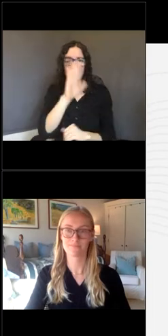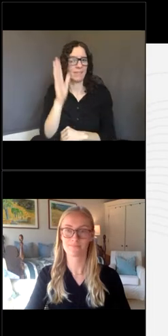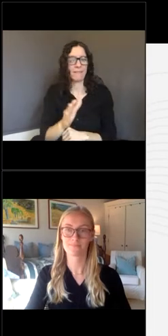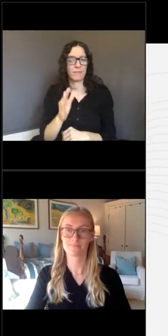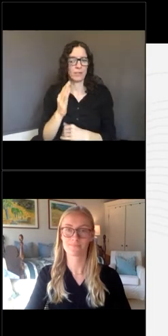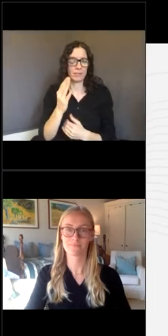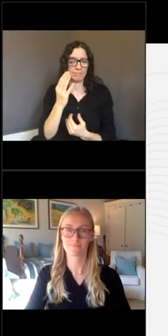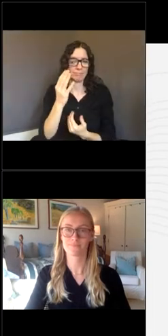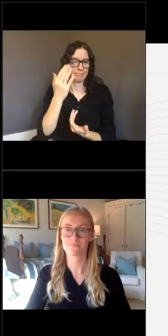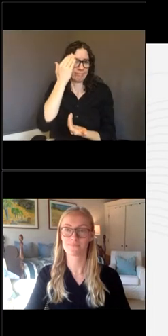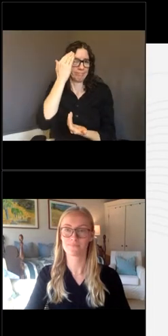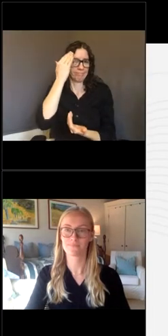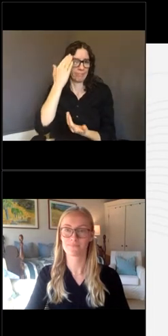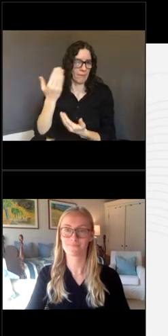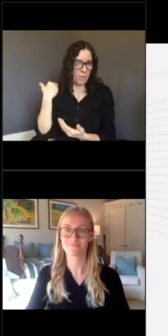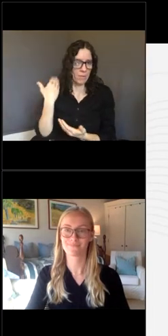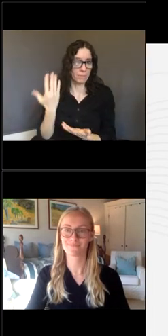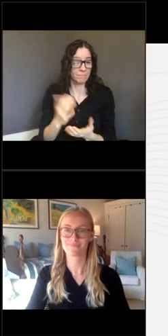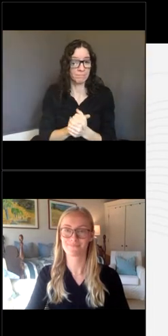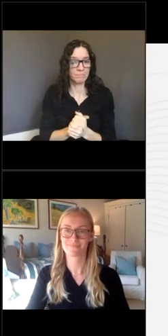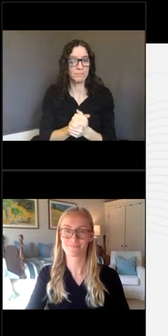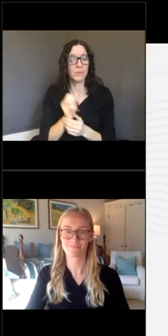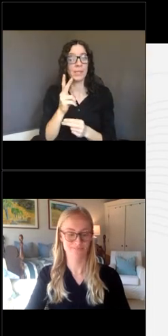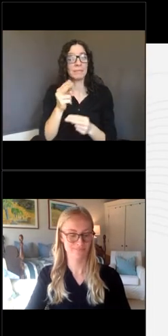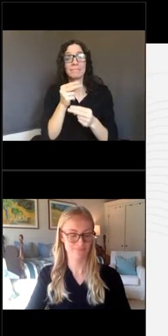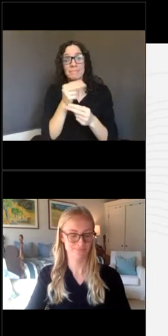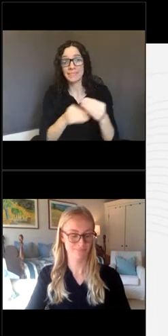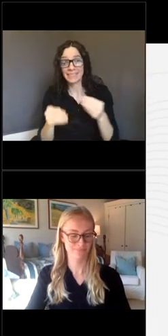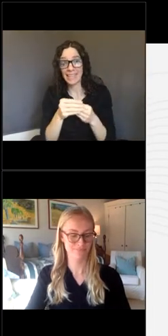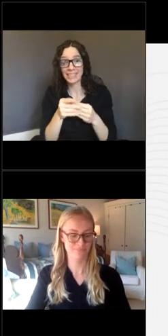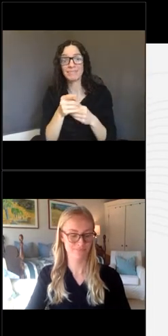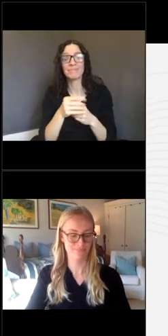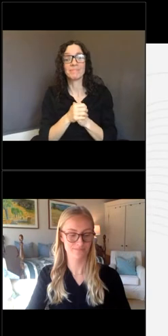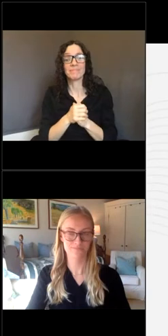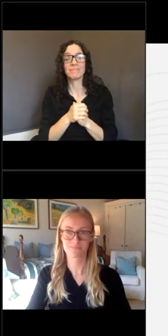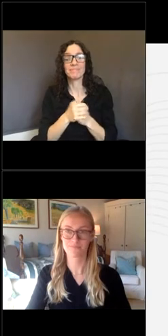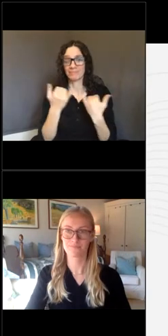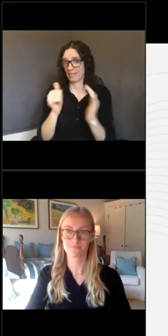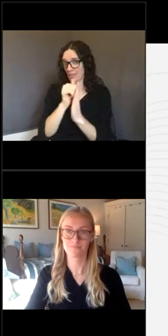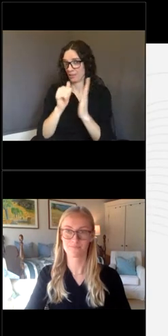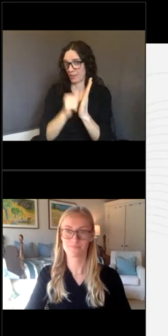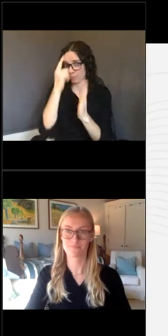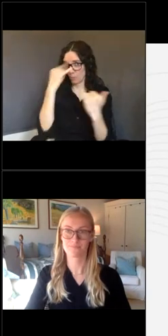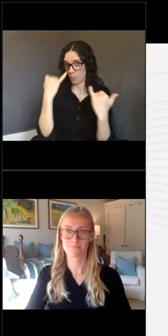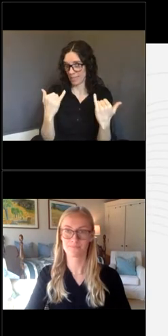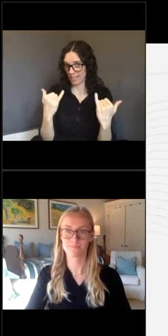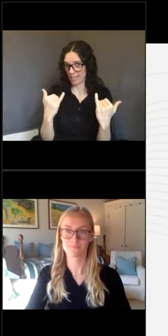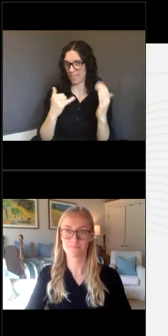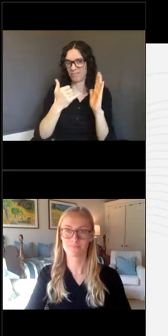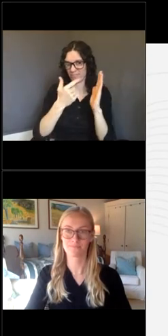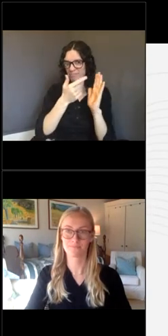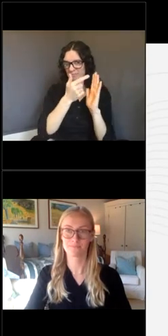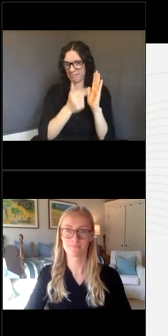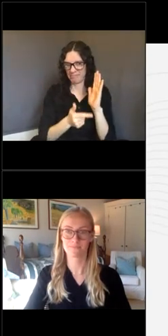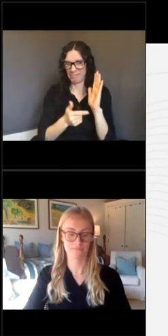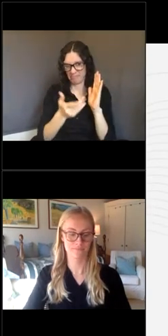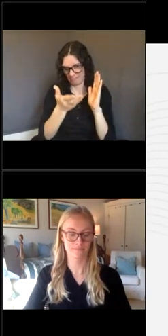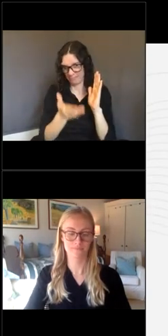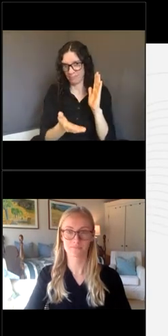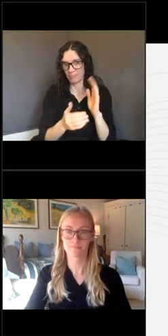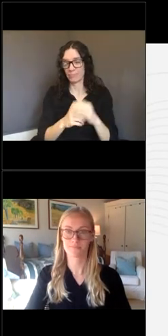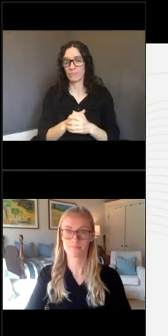Next slide. First slide. Here is our agenda. We are going to start with